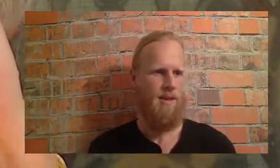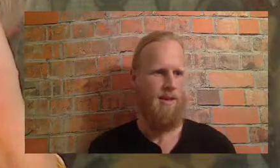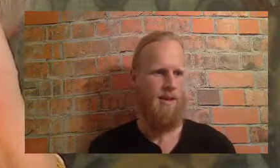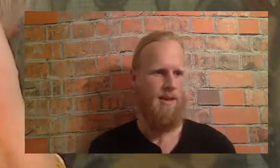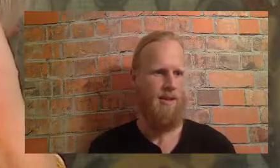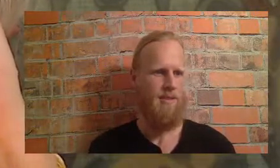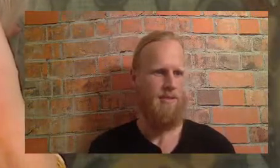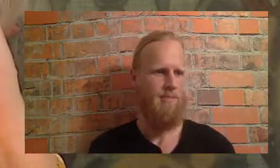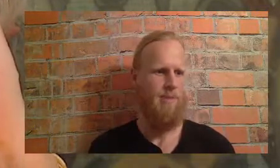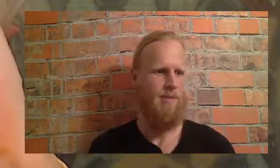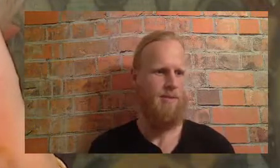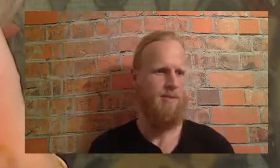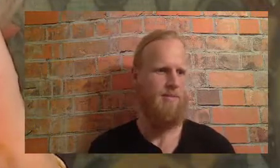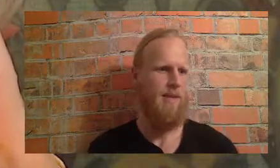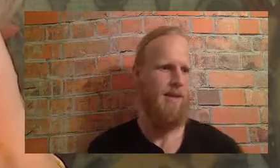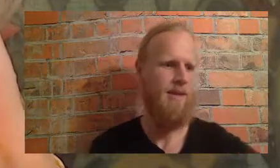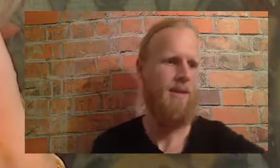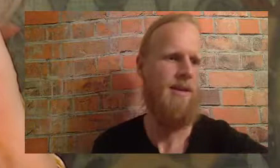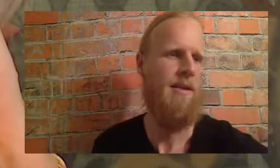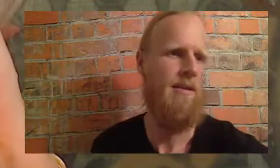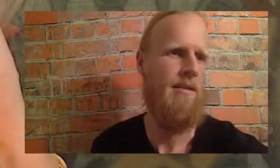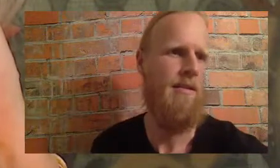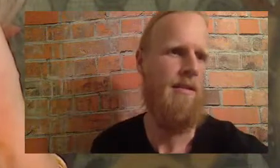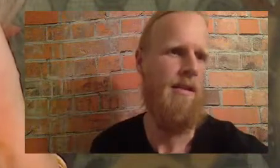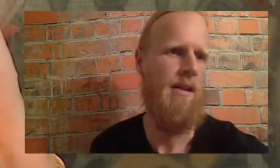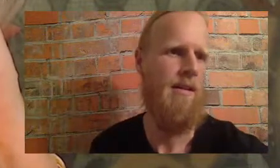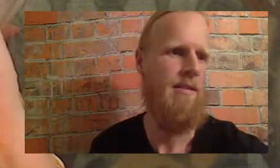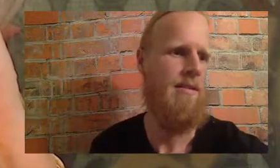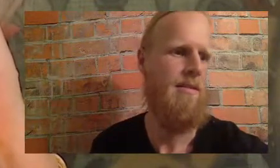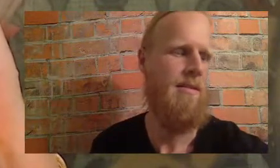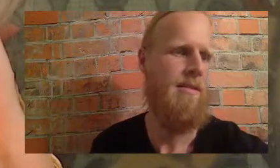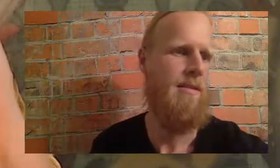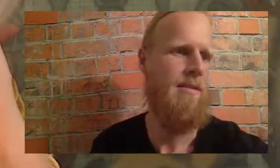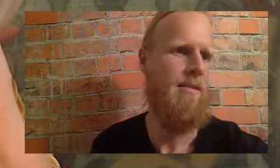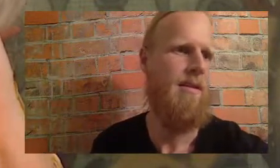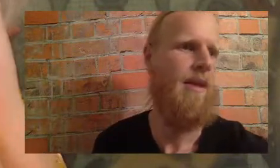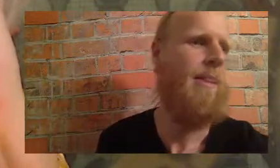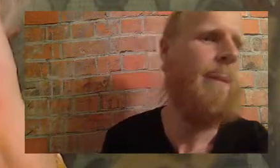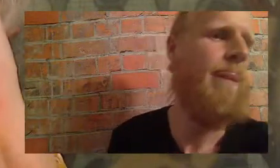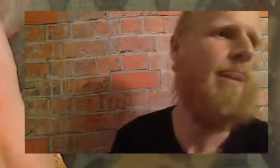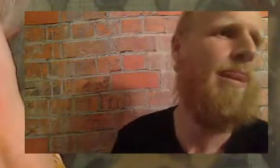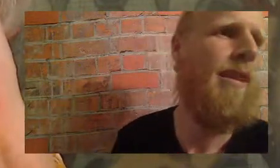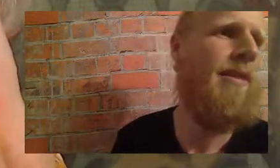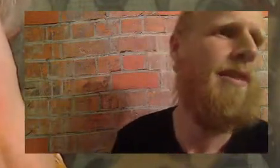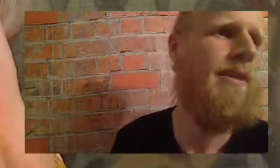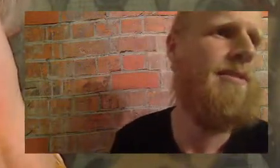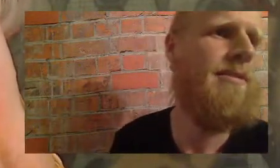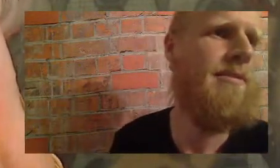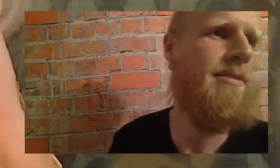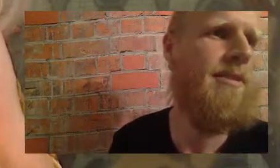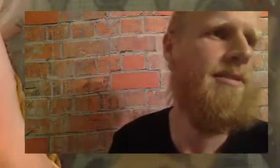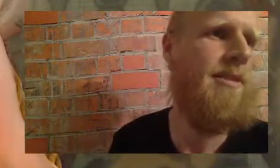is flying by so fast I can barely read it. I see Shakti in Durango, Patricia in Rhode